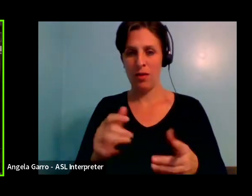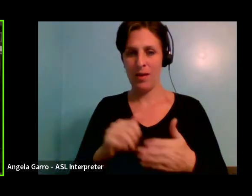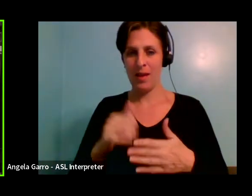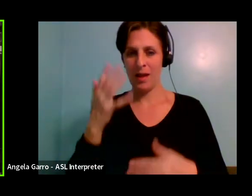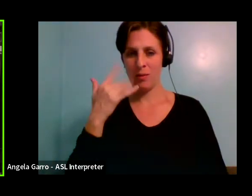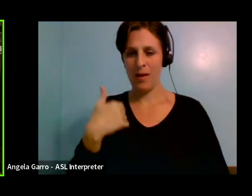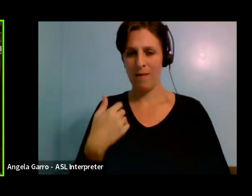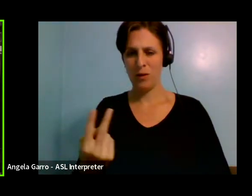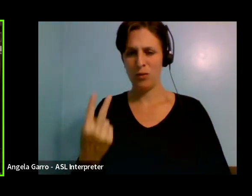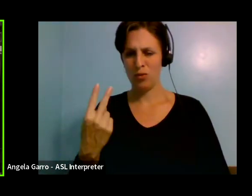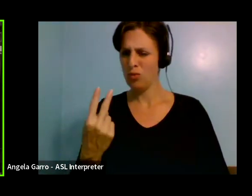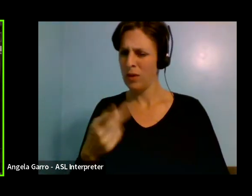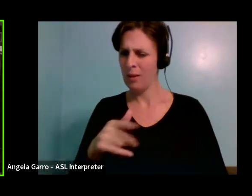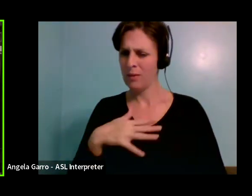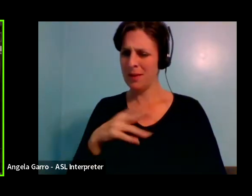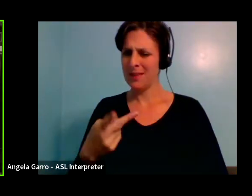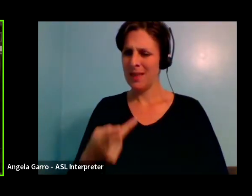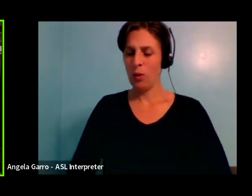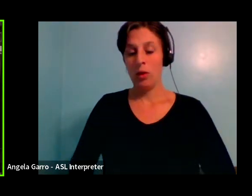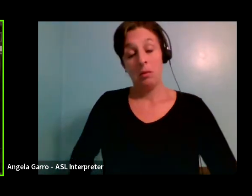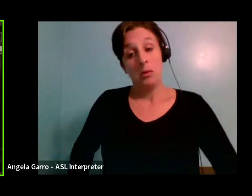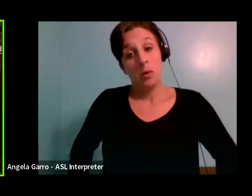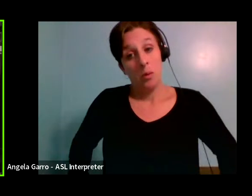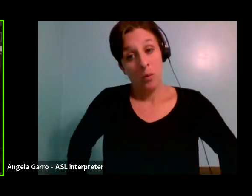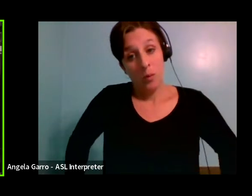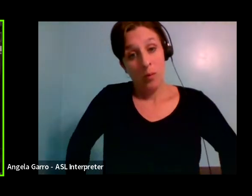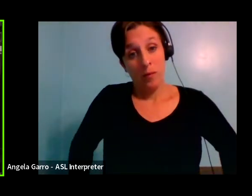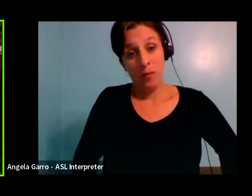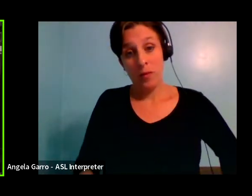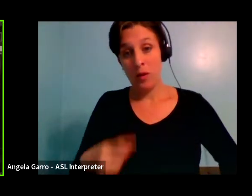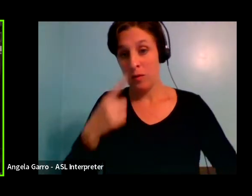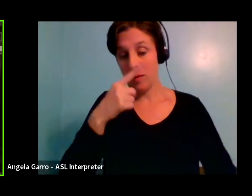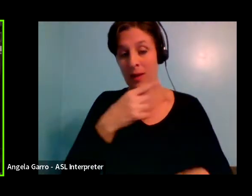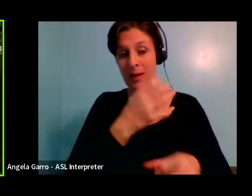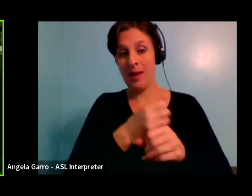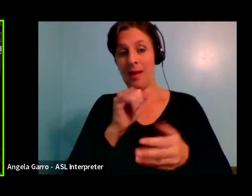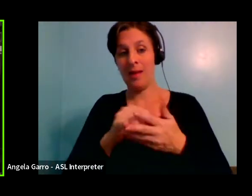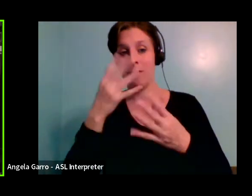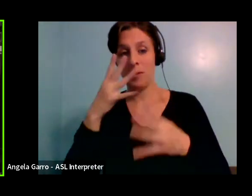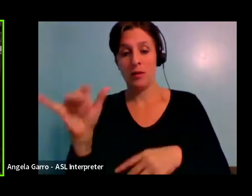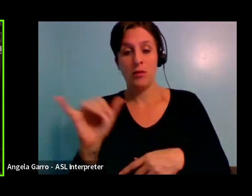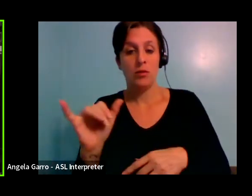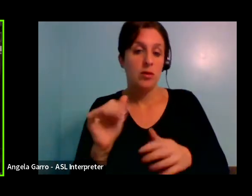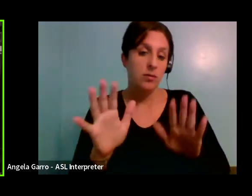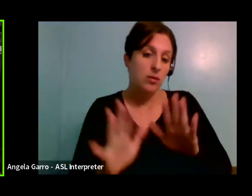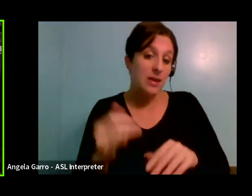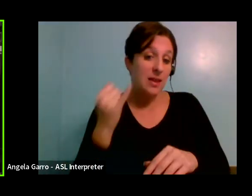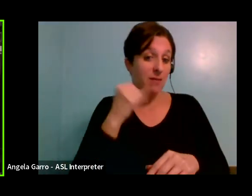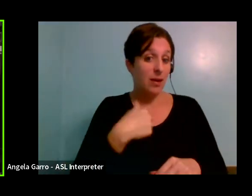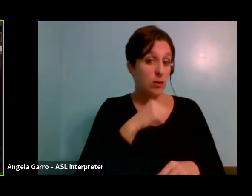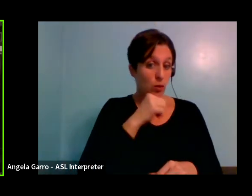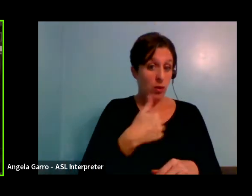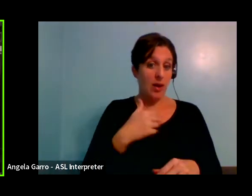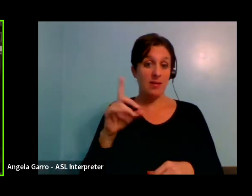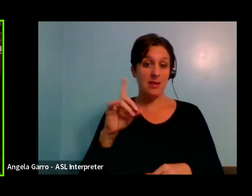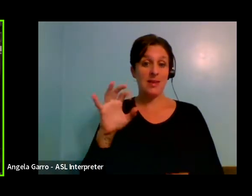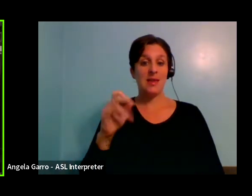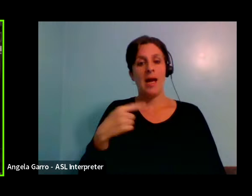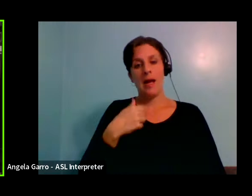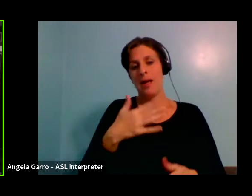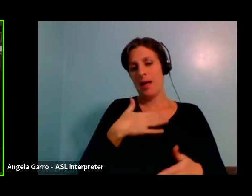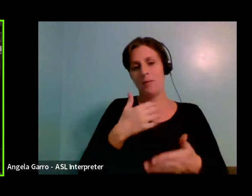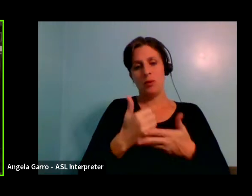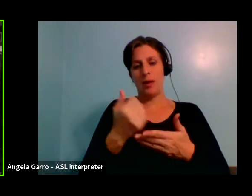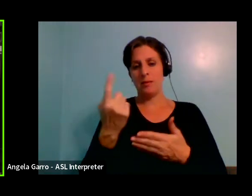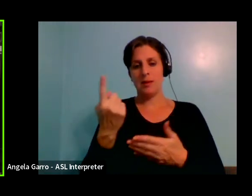had 2, and that was Yeah. my second one. So if we can get that information, that'd be great. But Yep. if I don't have DTech, I'd be more than happy to help someone out if they